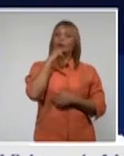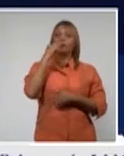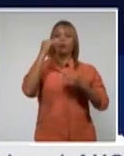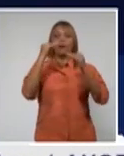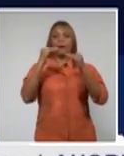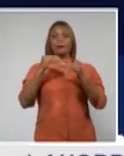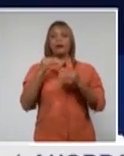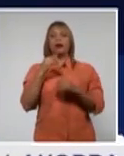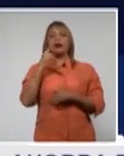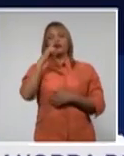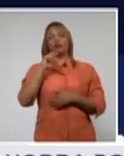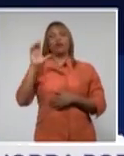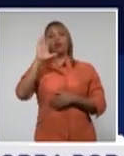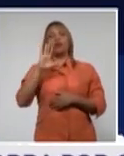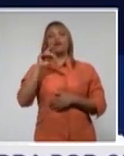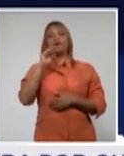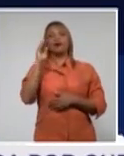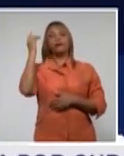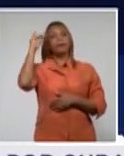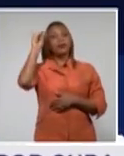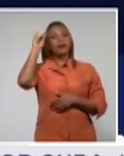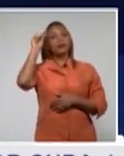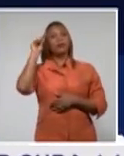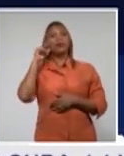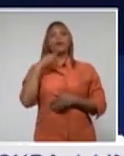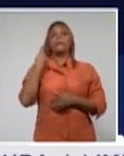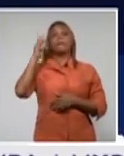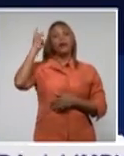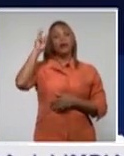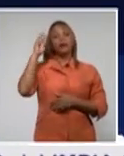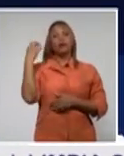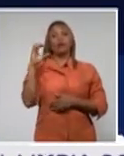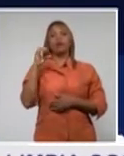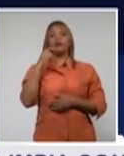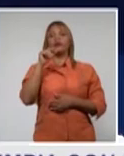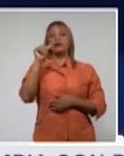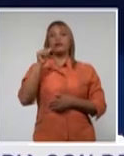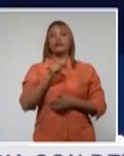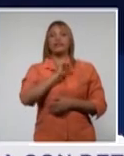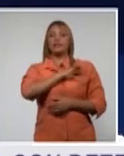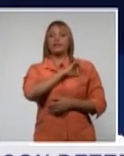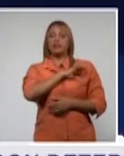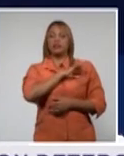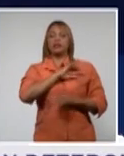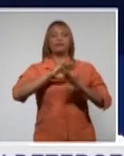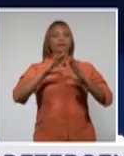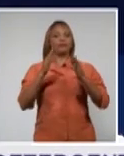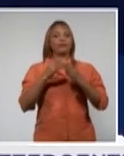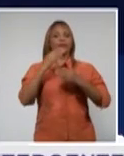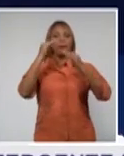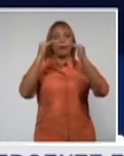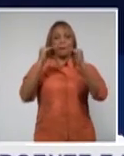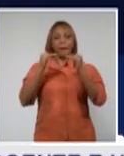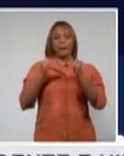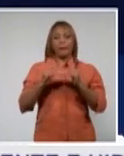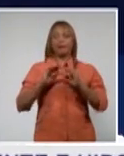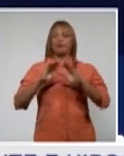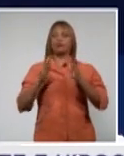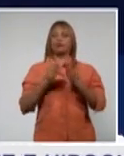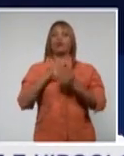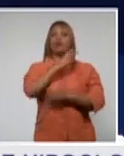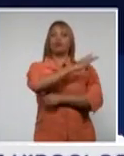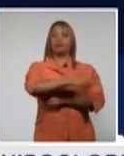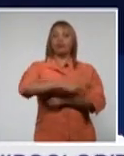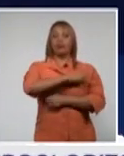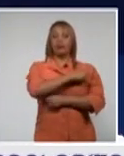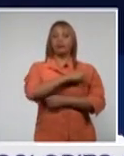106,523 COVID-19 related fatalities in the country. Then comes India, Russia,